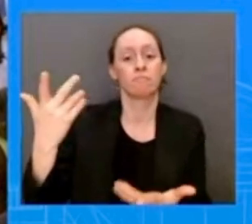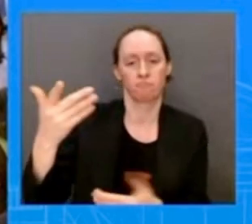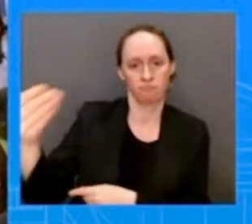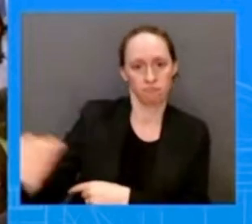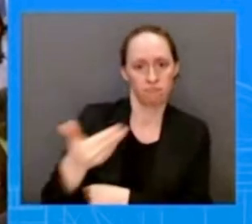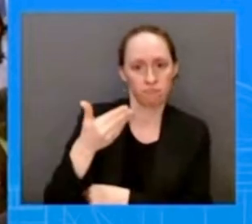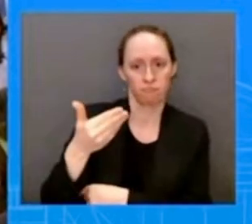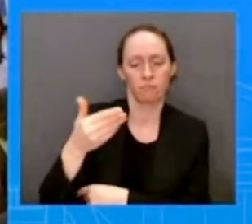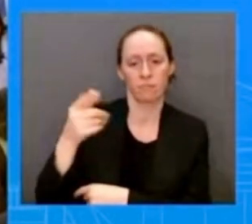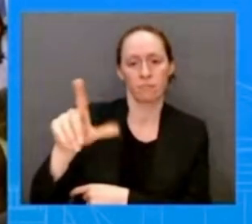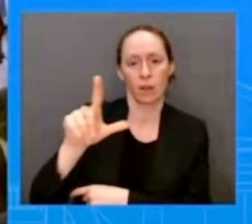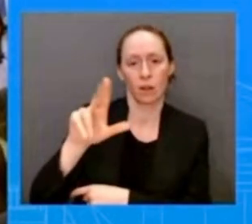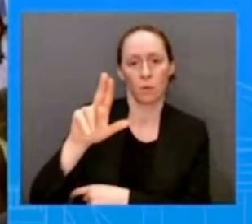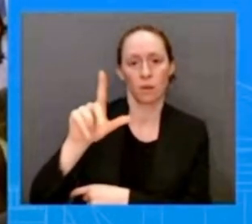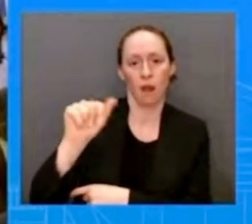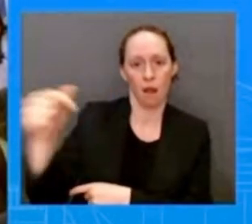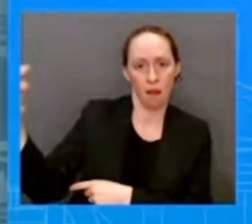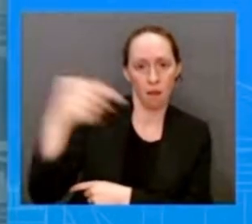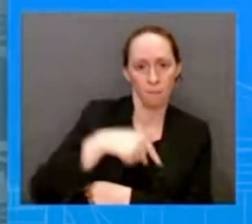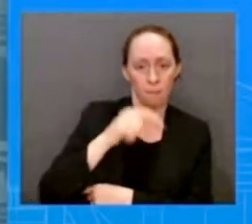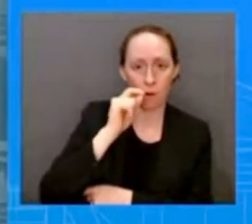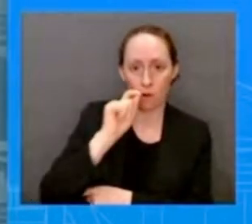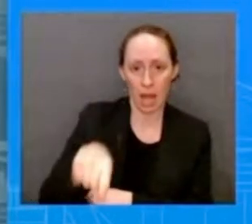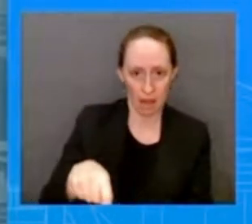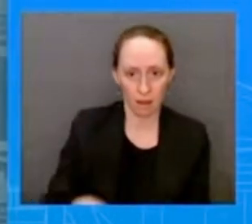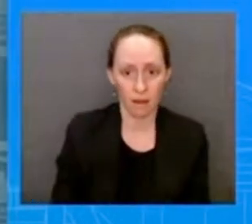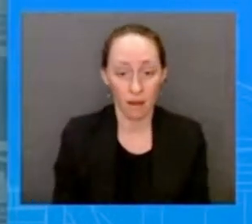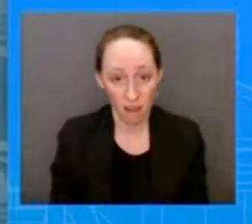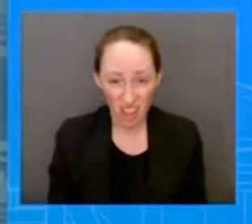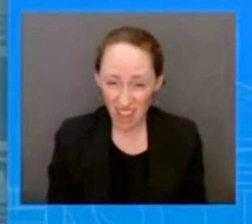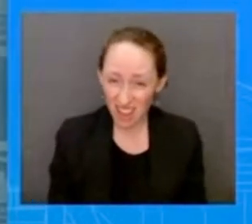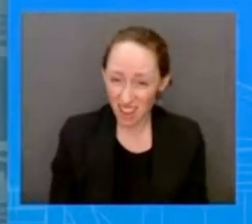this time could be successful?